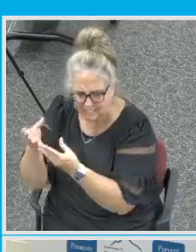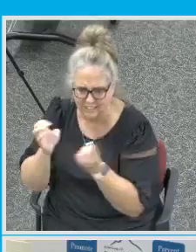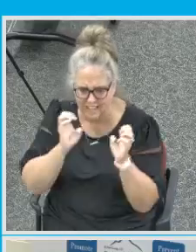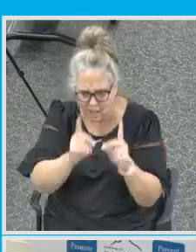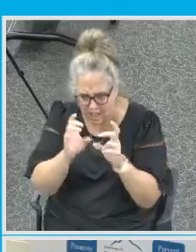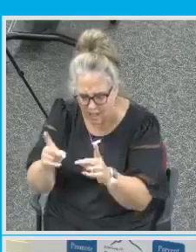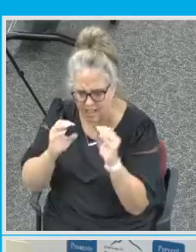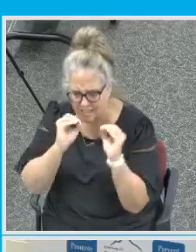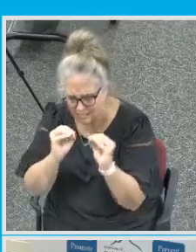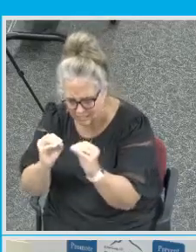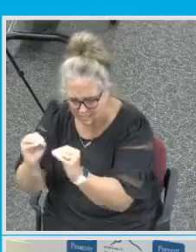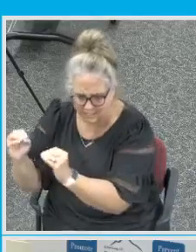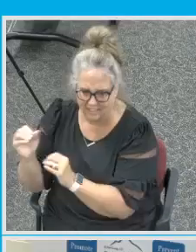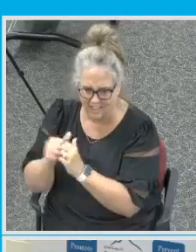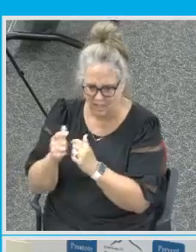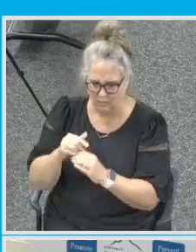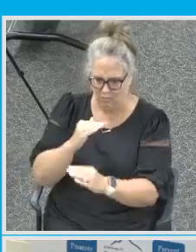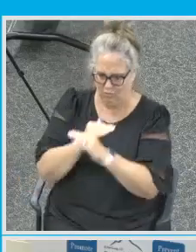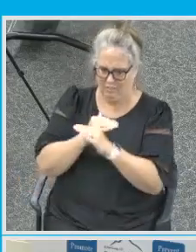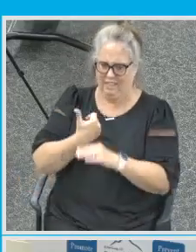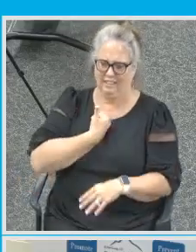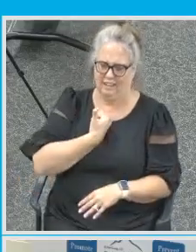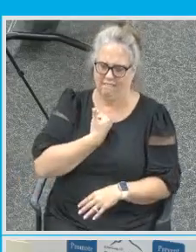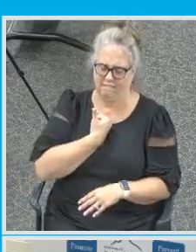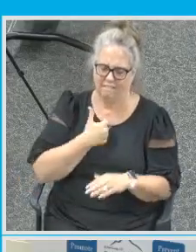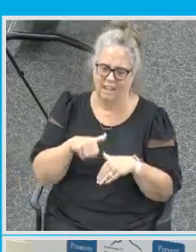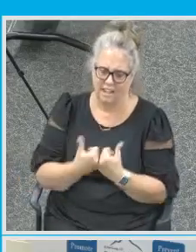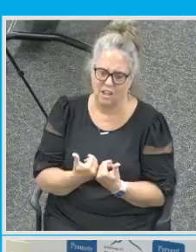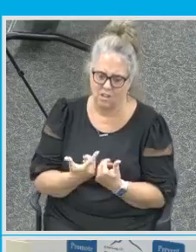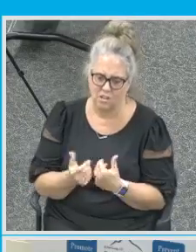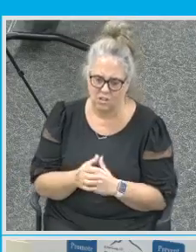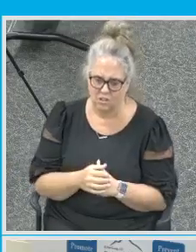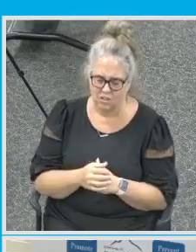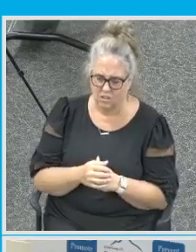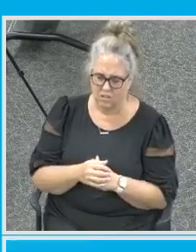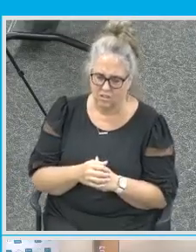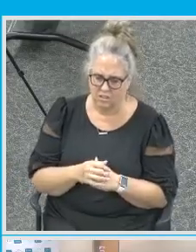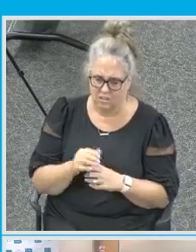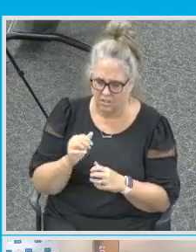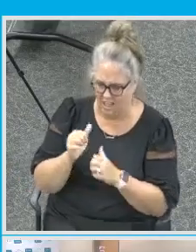best treat themselves so that they protect themselves from these mosquitoes.